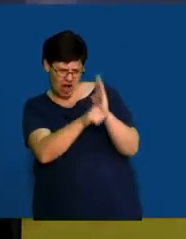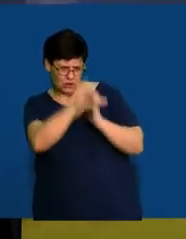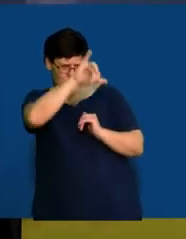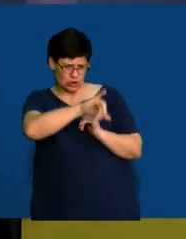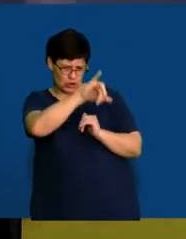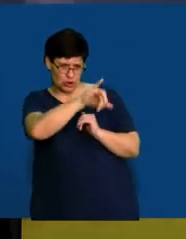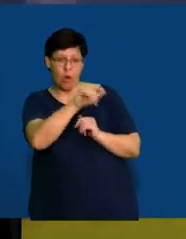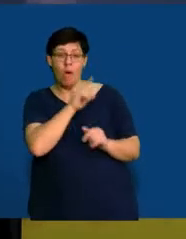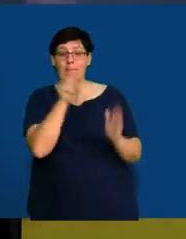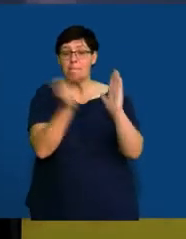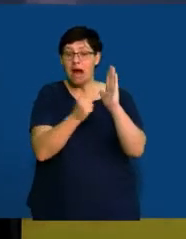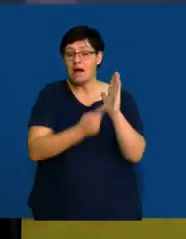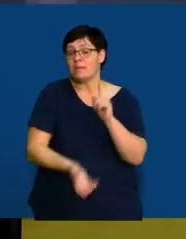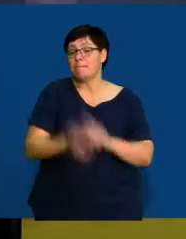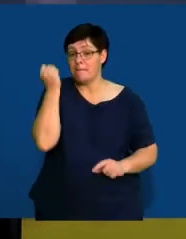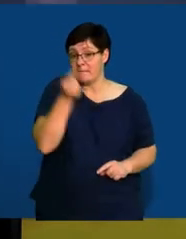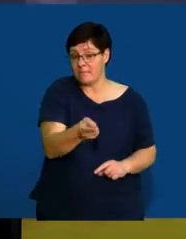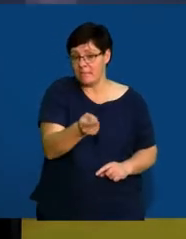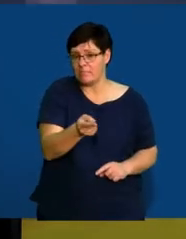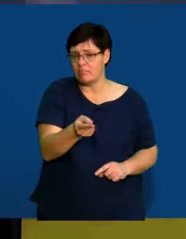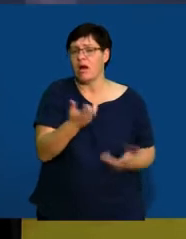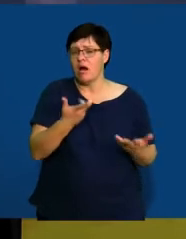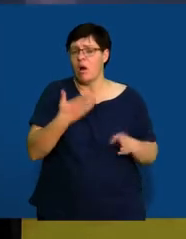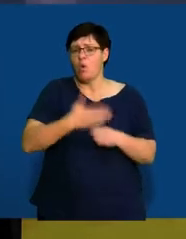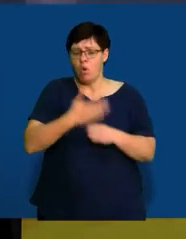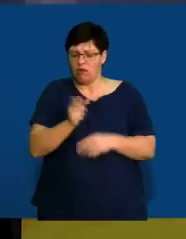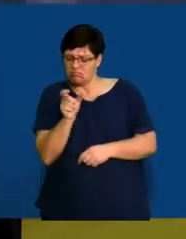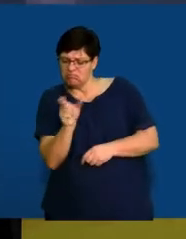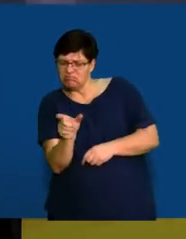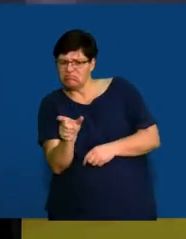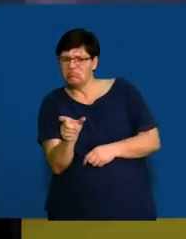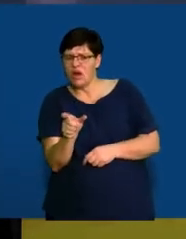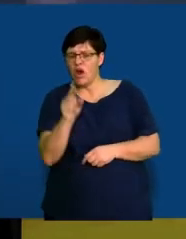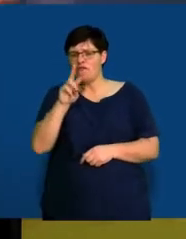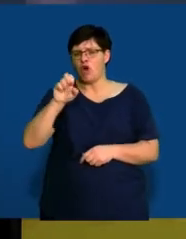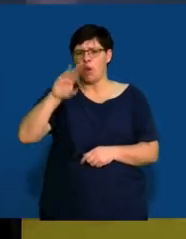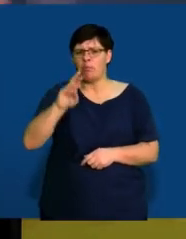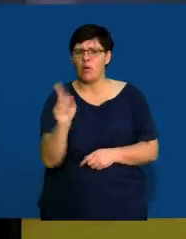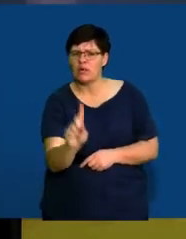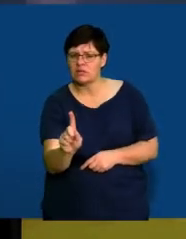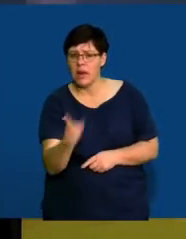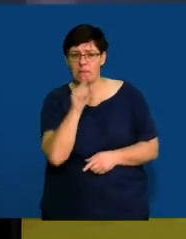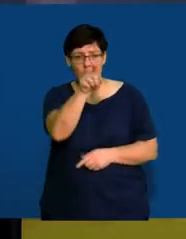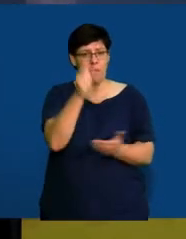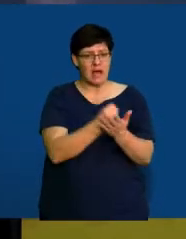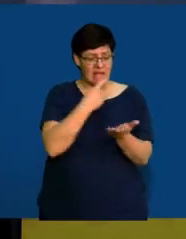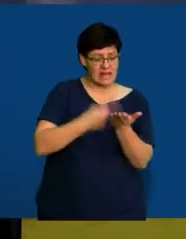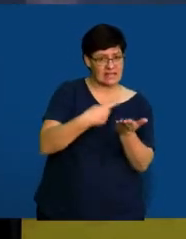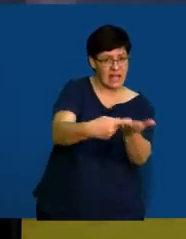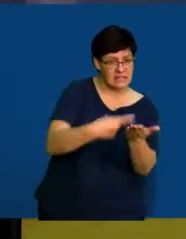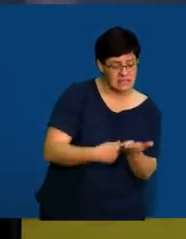to score marks. What is the verbs that is being used? Are you being asked to discuss,